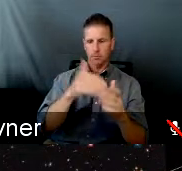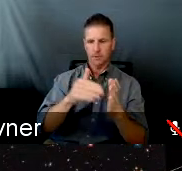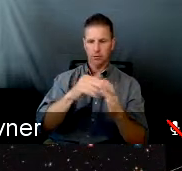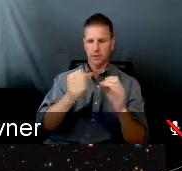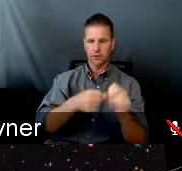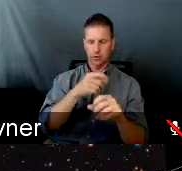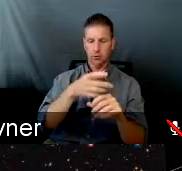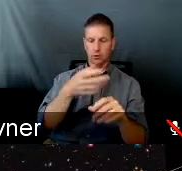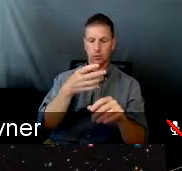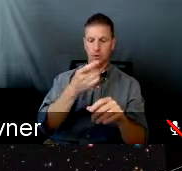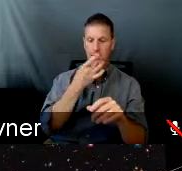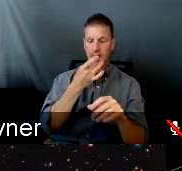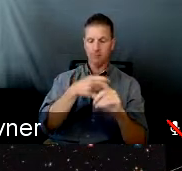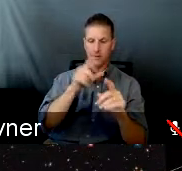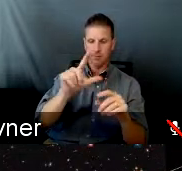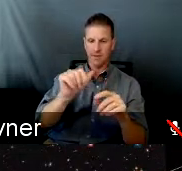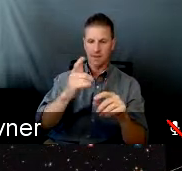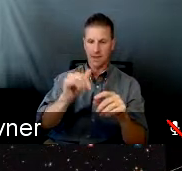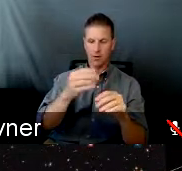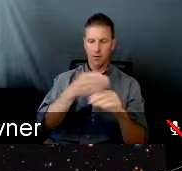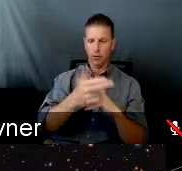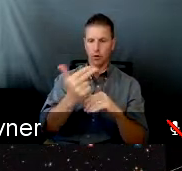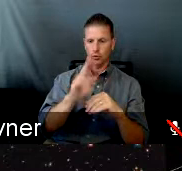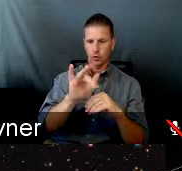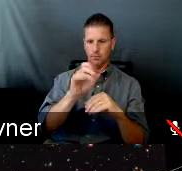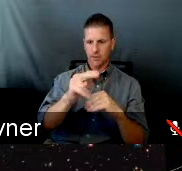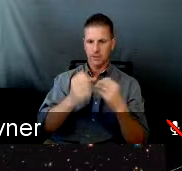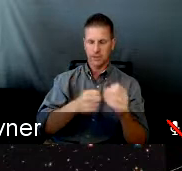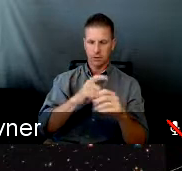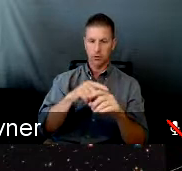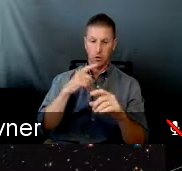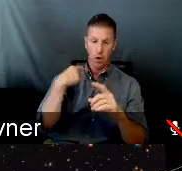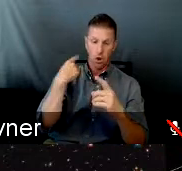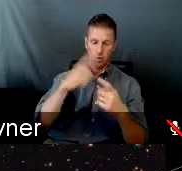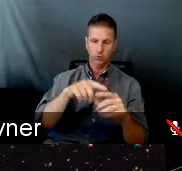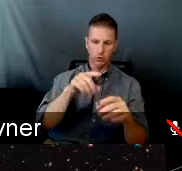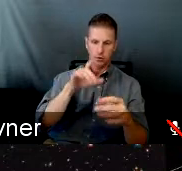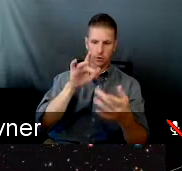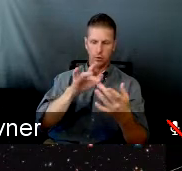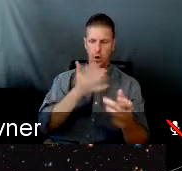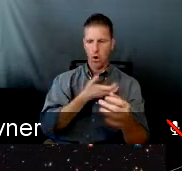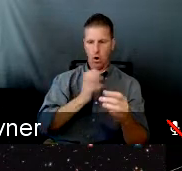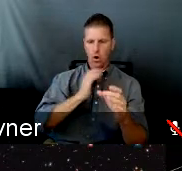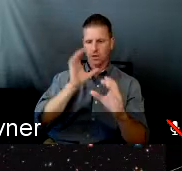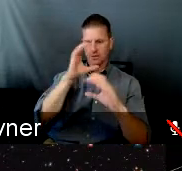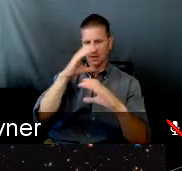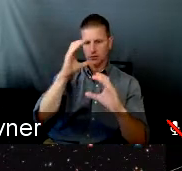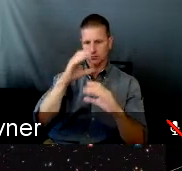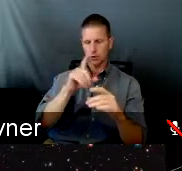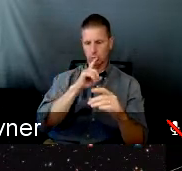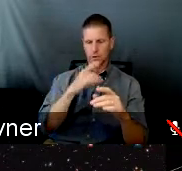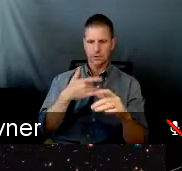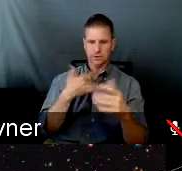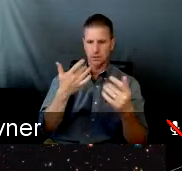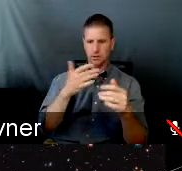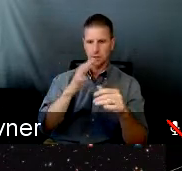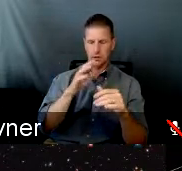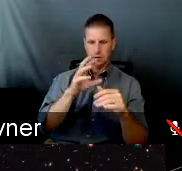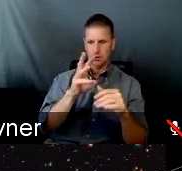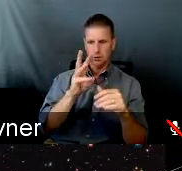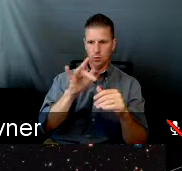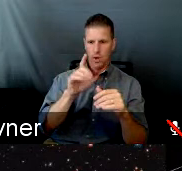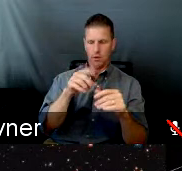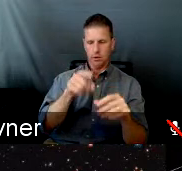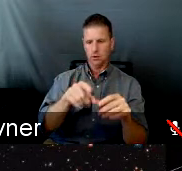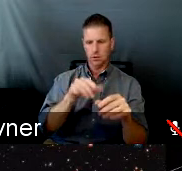light from that galaxy over 13 billion years to travel to reach our telescope, which is just kind of a really exciting and kind of wild. And so this is